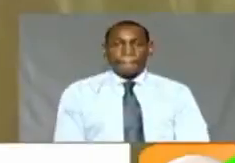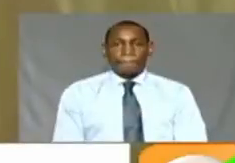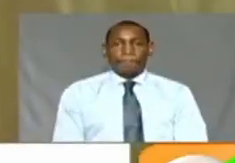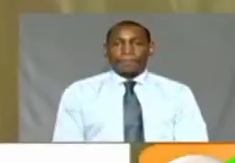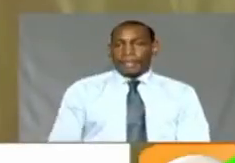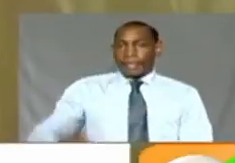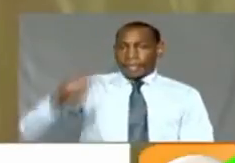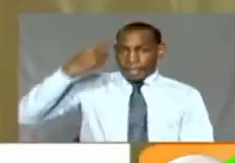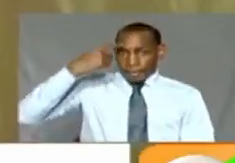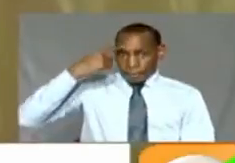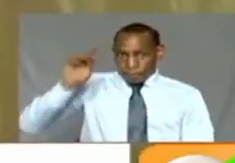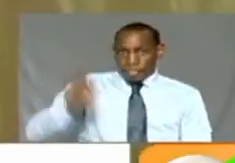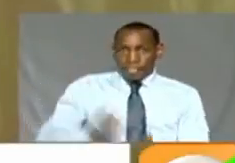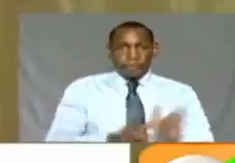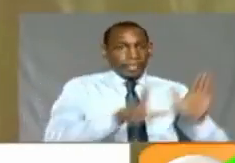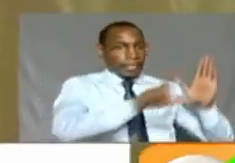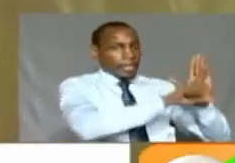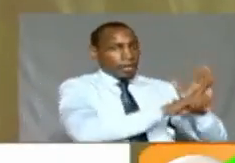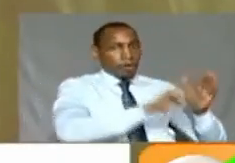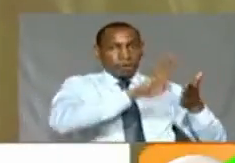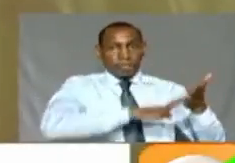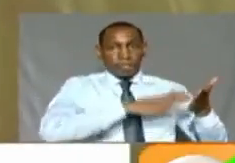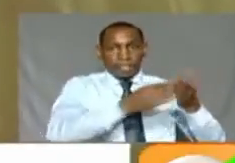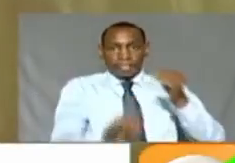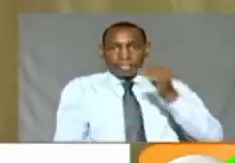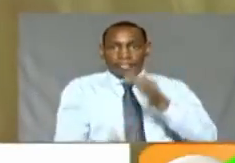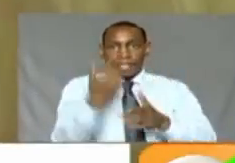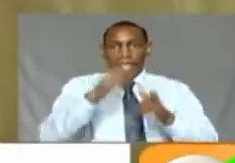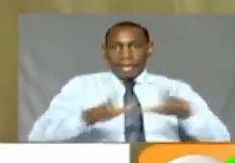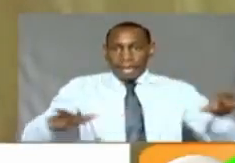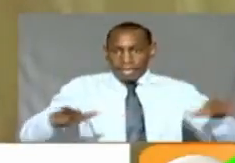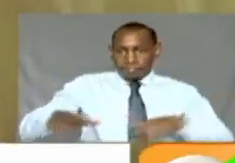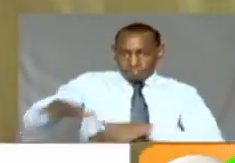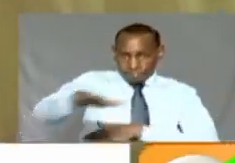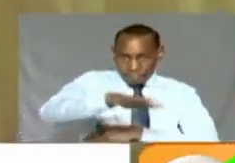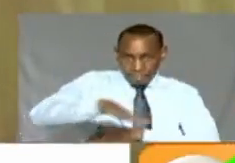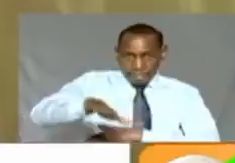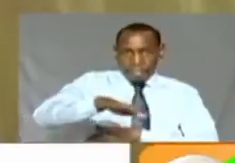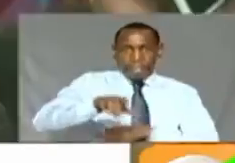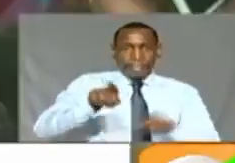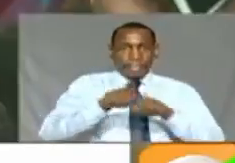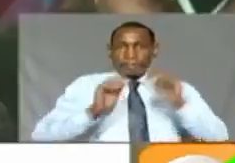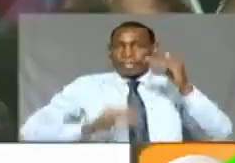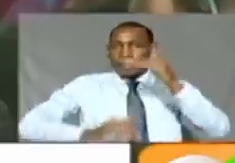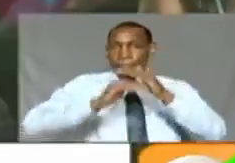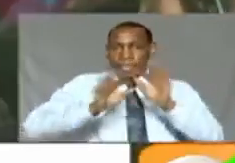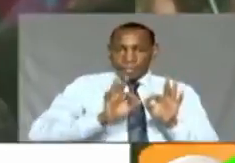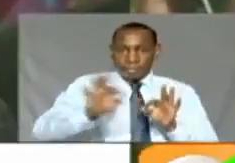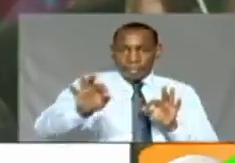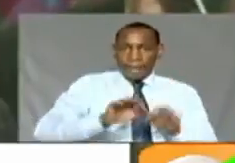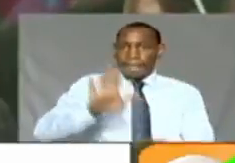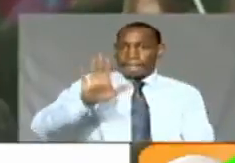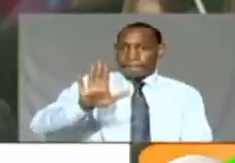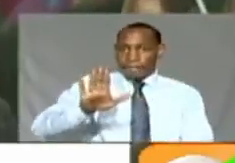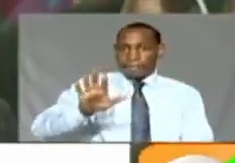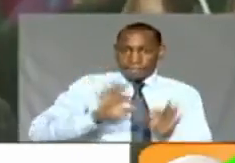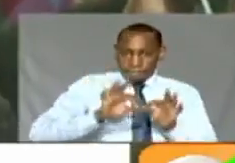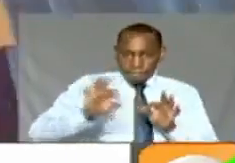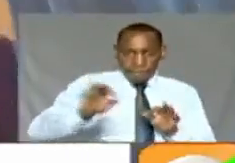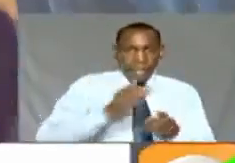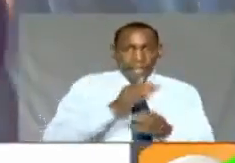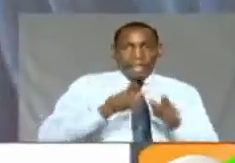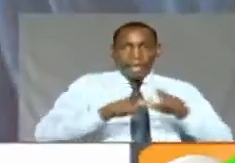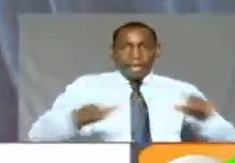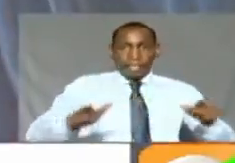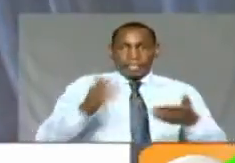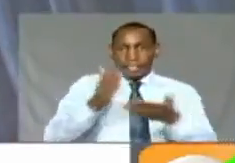policy and legal mechanism for establishment of land use zoning and minimum acreage of 5 acres in land subdivision.